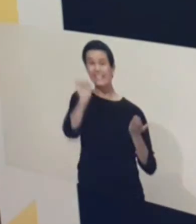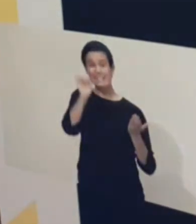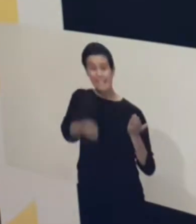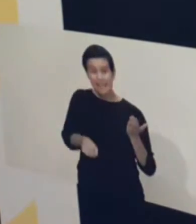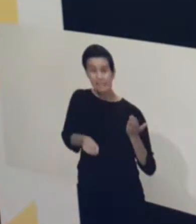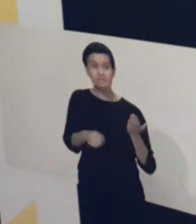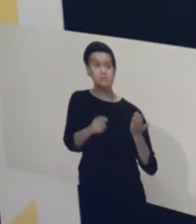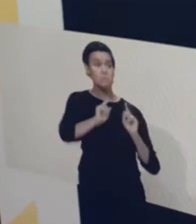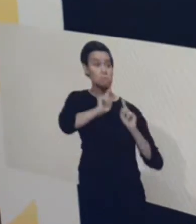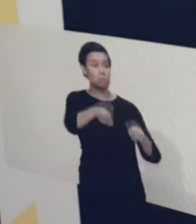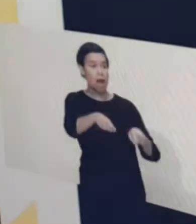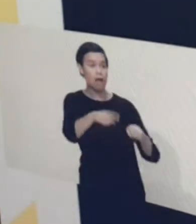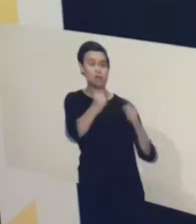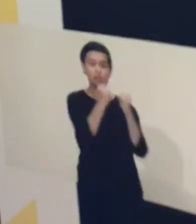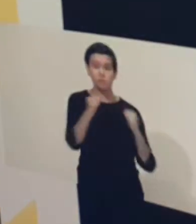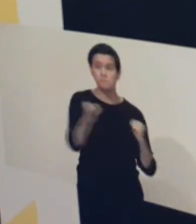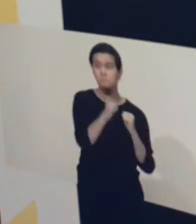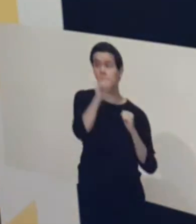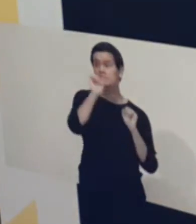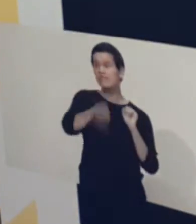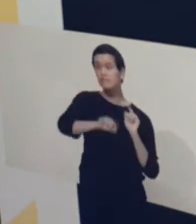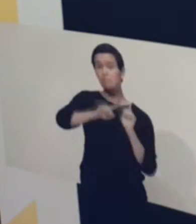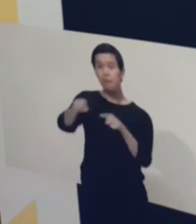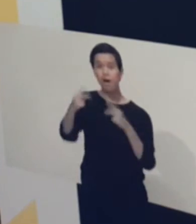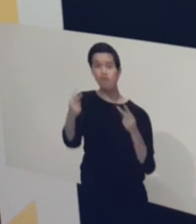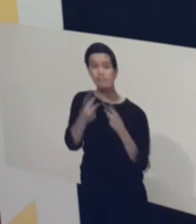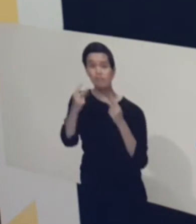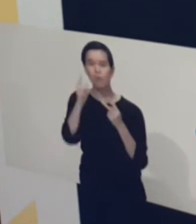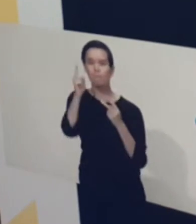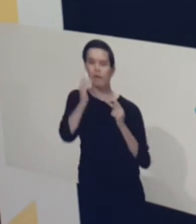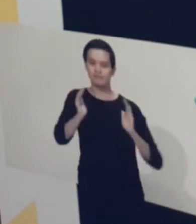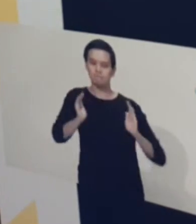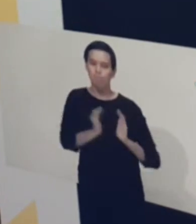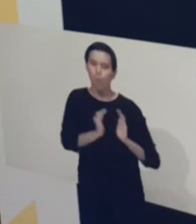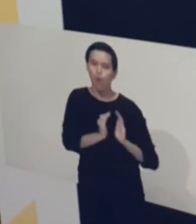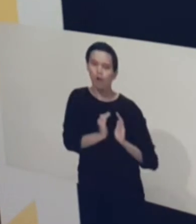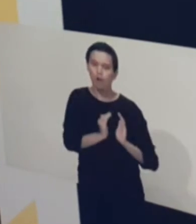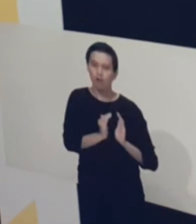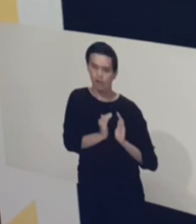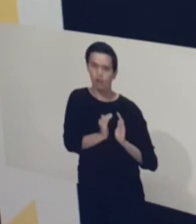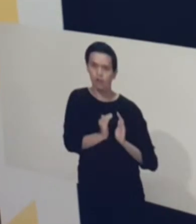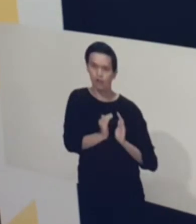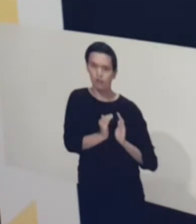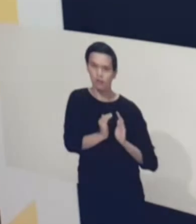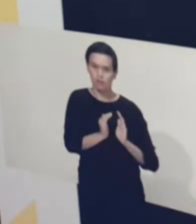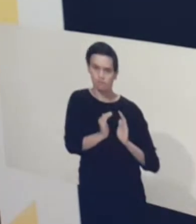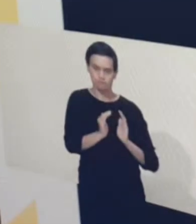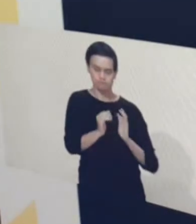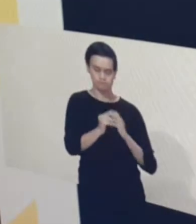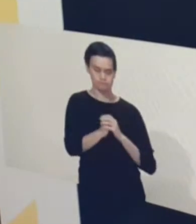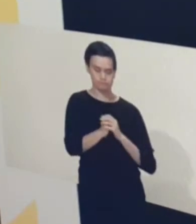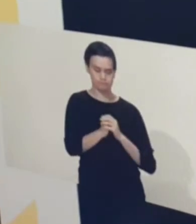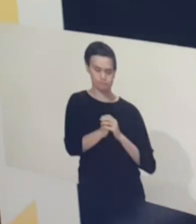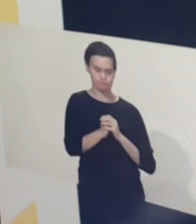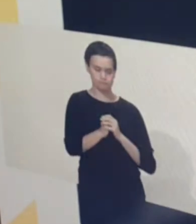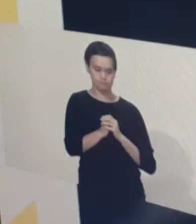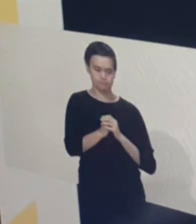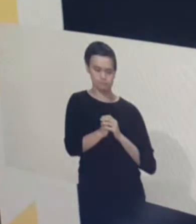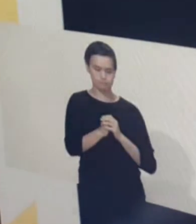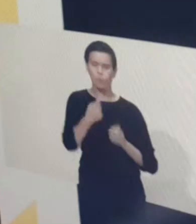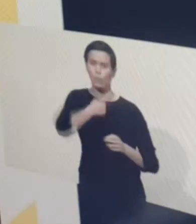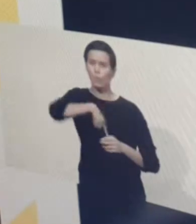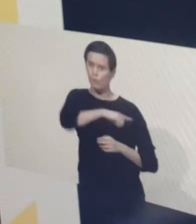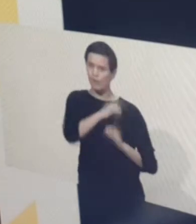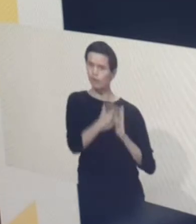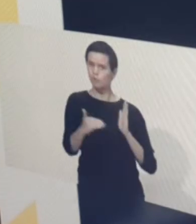keeping our social gatherings small for now. Our strength so far has been our willingness to learn about this virus and